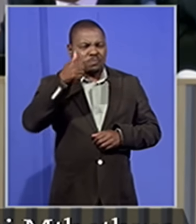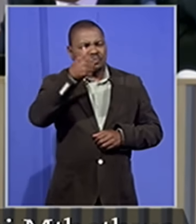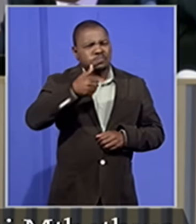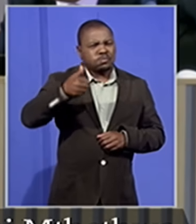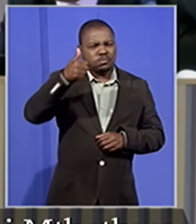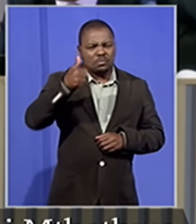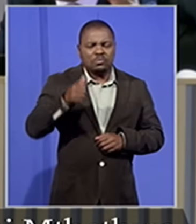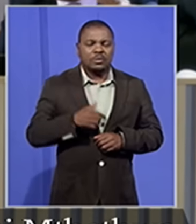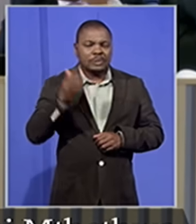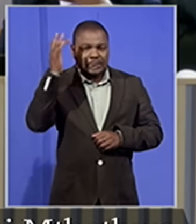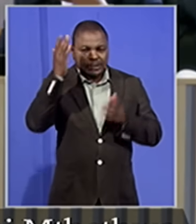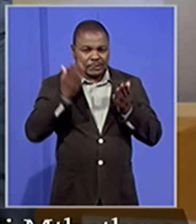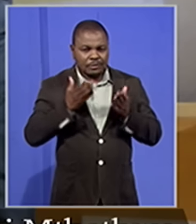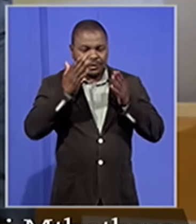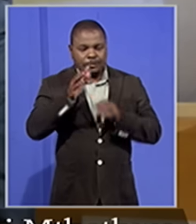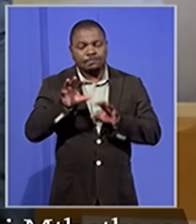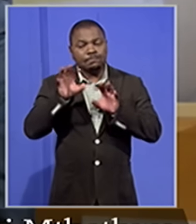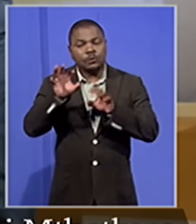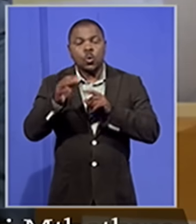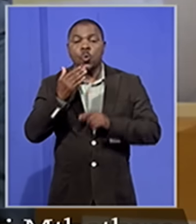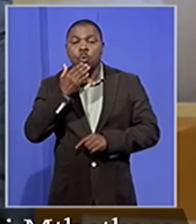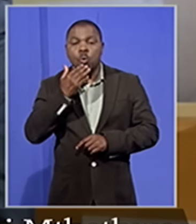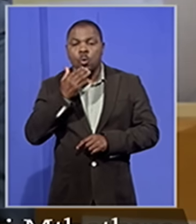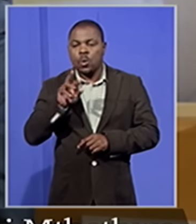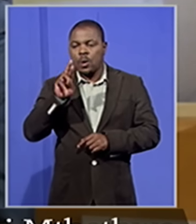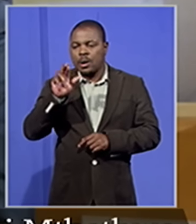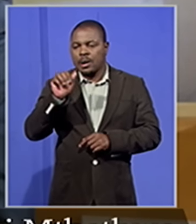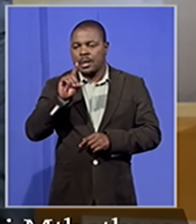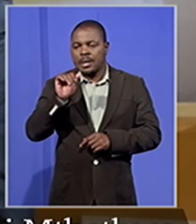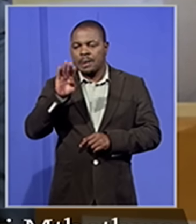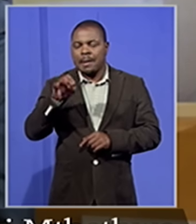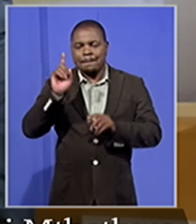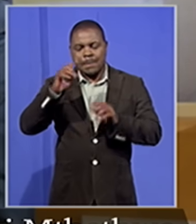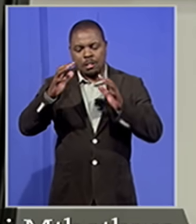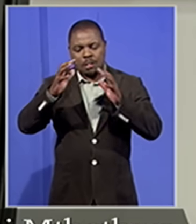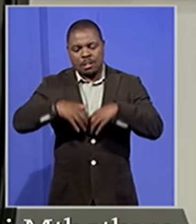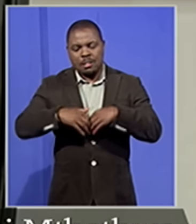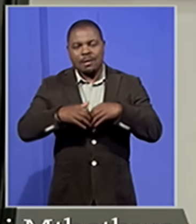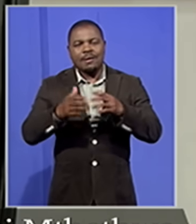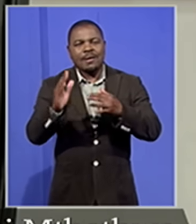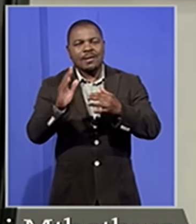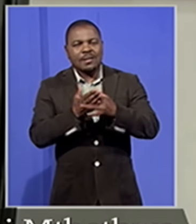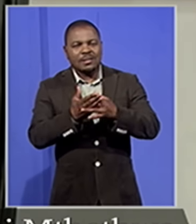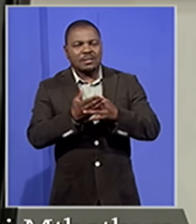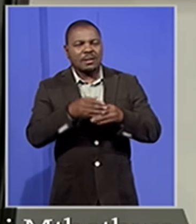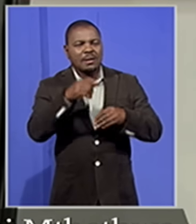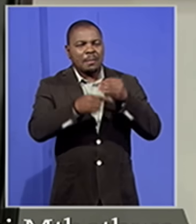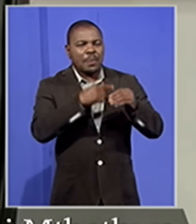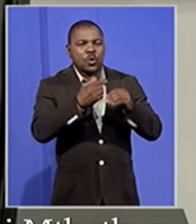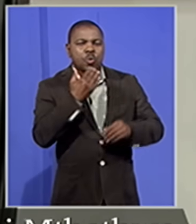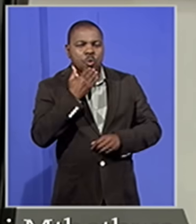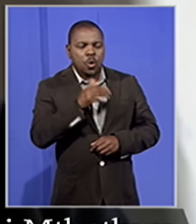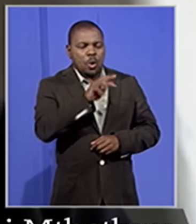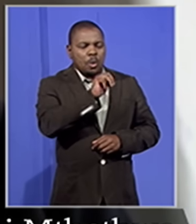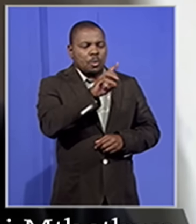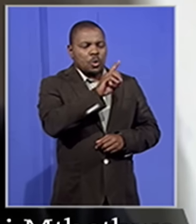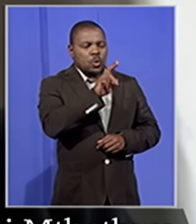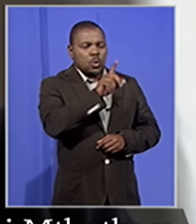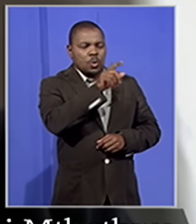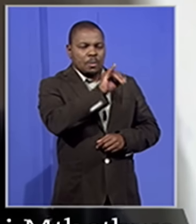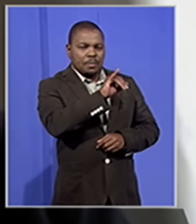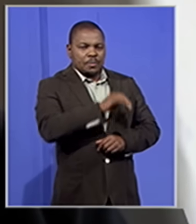mehleng wa mautlwela ditlolong tsa molao Faith Radebe ho nyahlatsa diqoso kgahlano le hloho ya mehleng ya mautlwela Richard Mdluli. We're not going